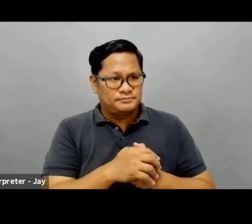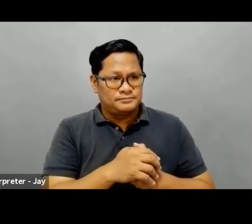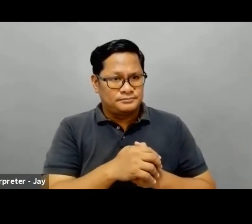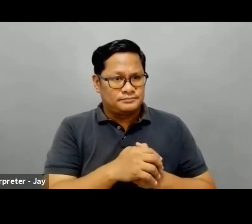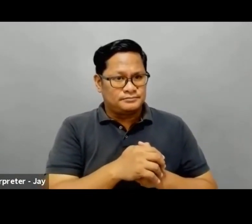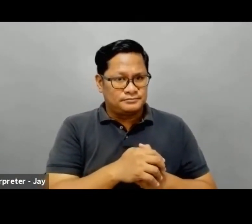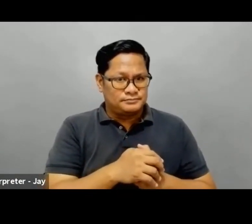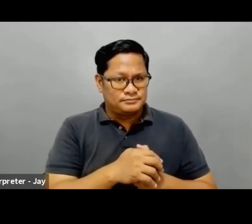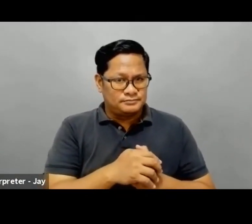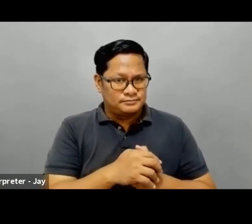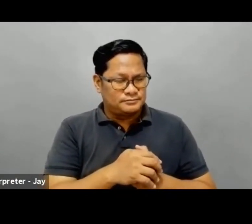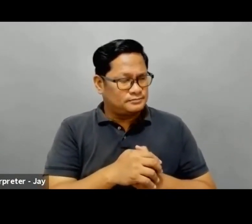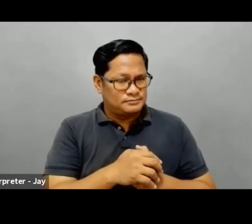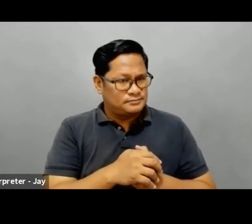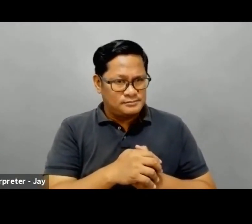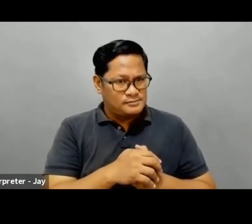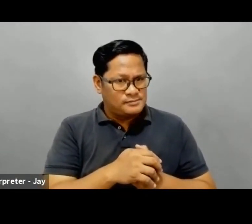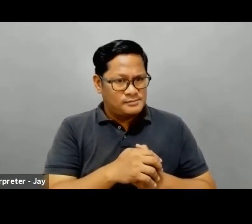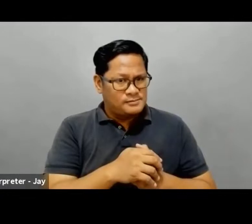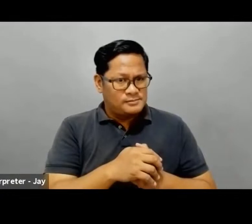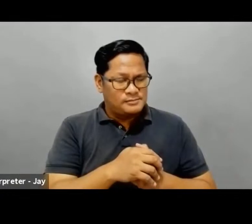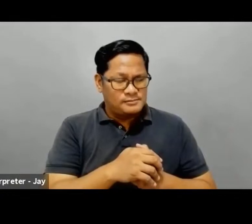nag-garble ka.